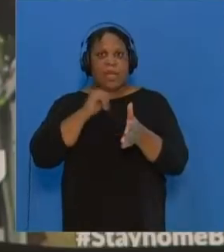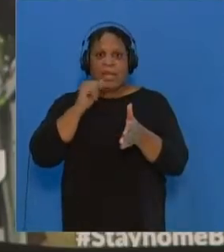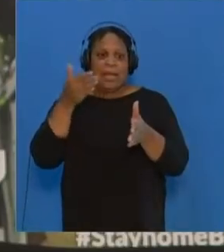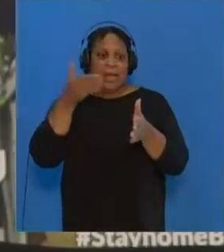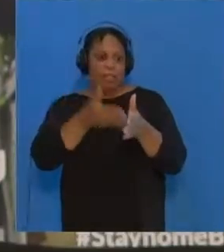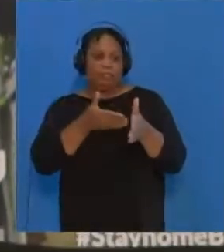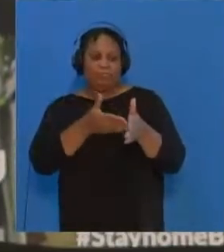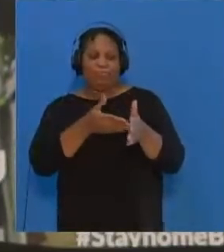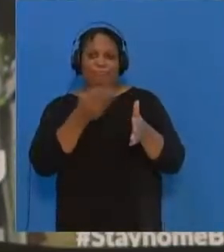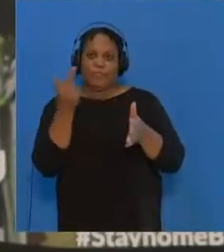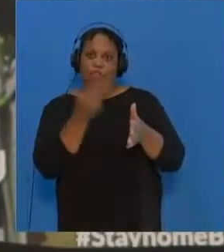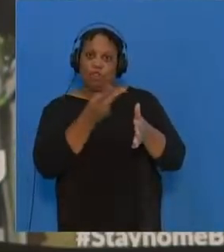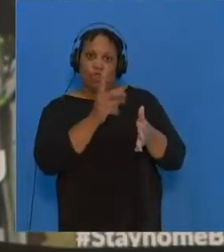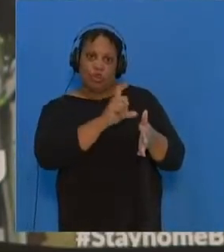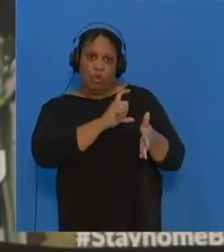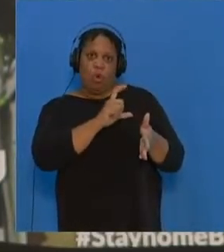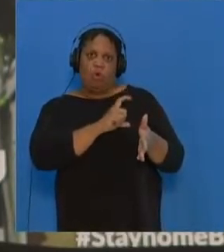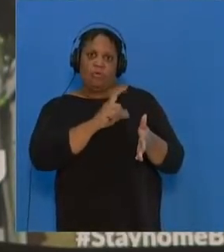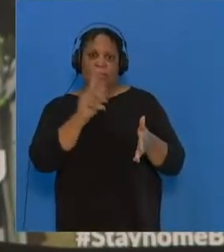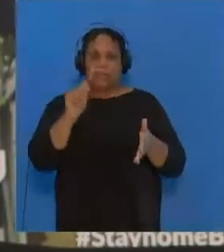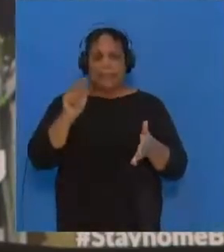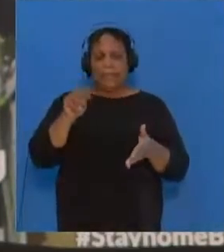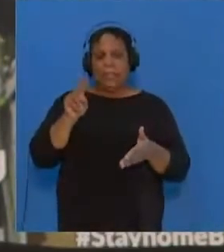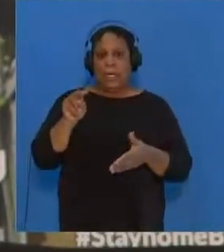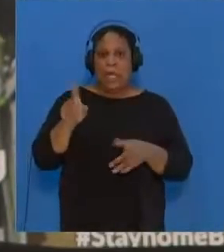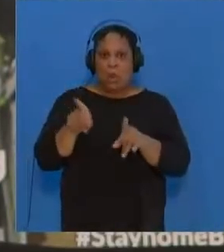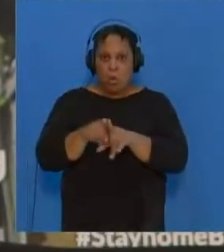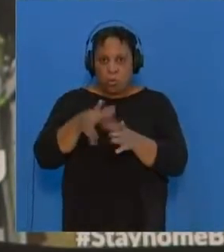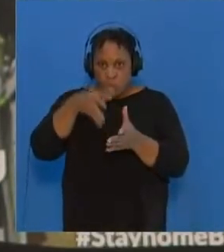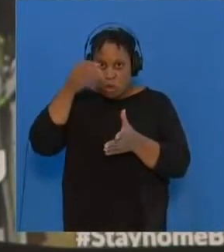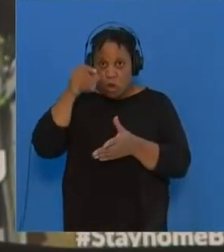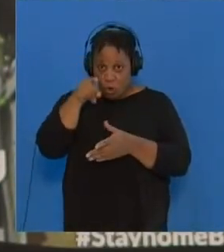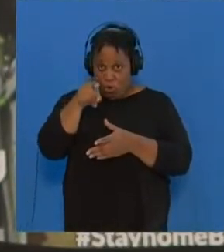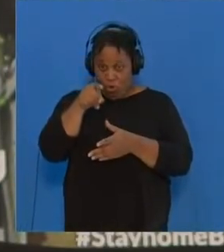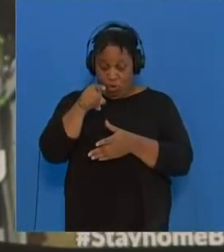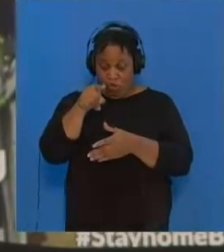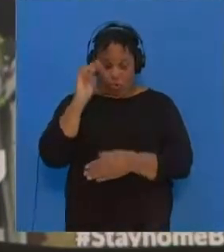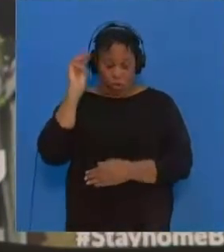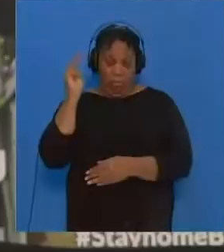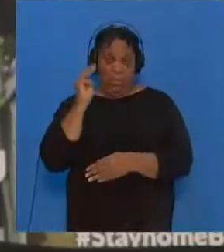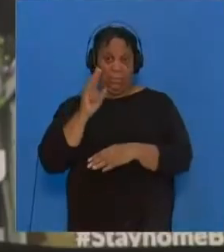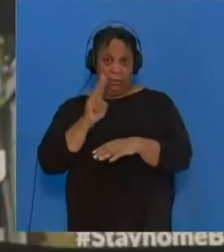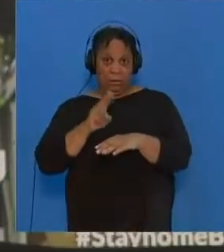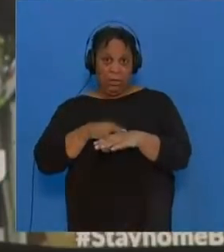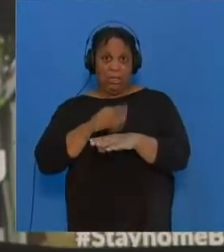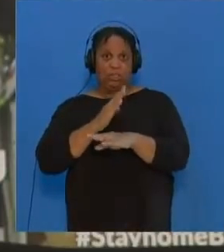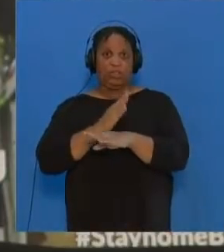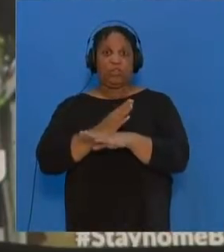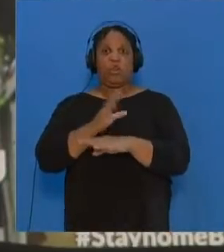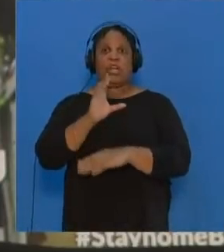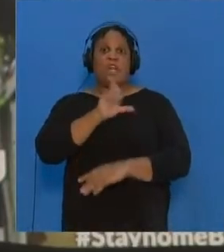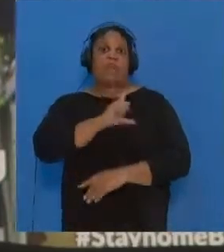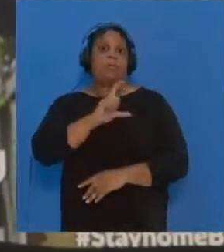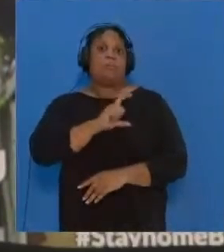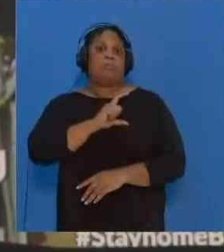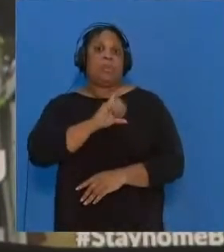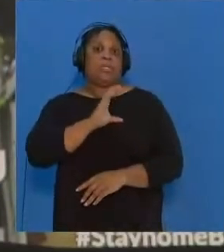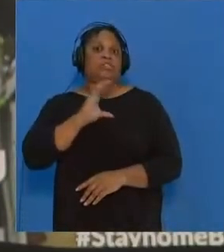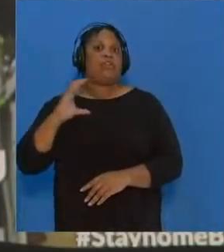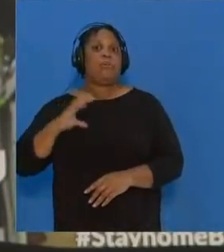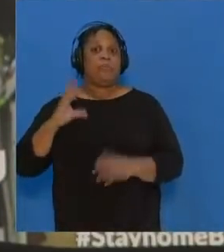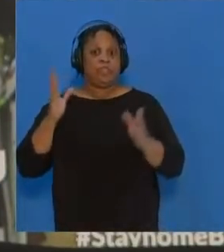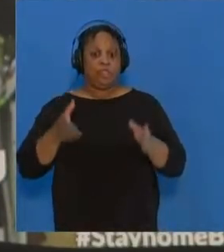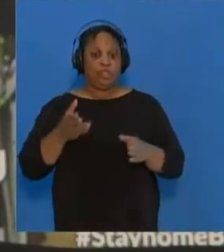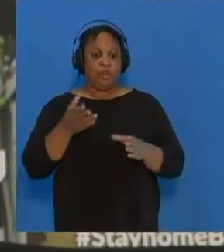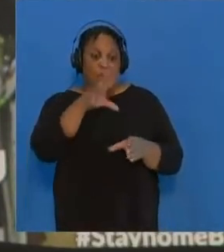officers? TNN has also learned that you, the Minister of National Security, and the police commissioner was named parties